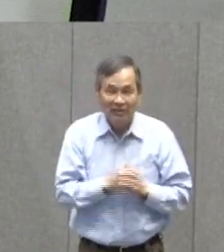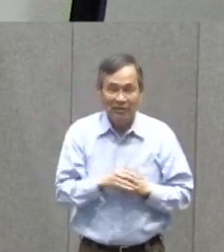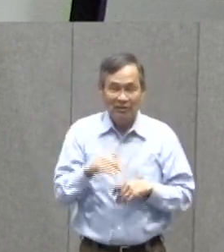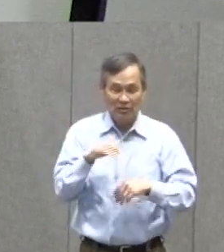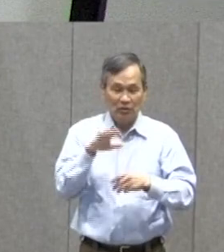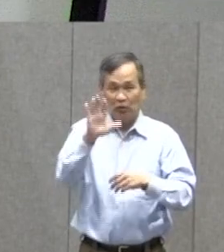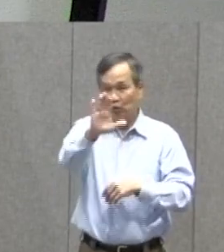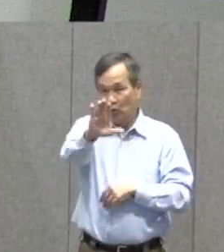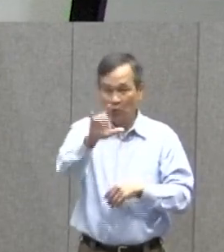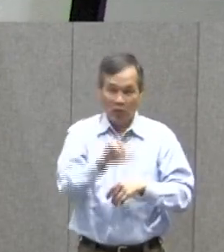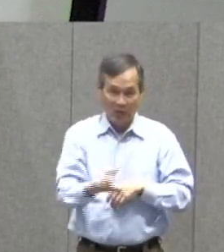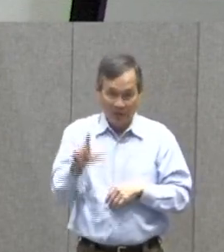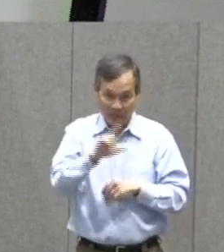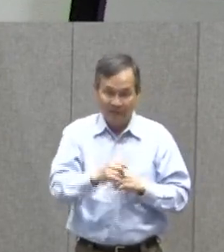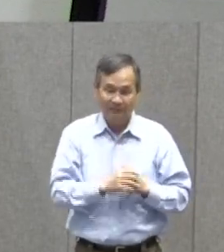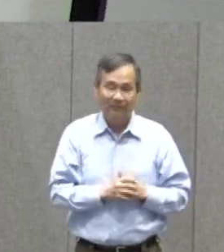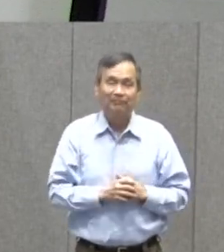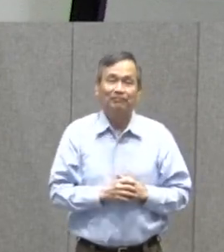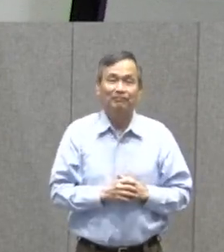library.